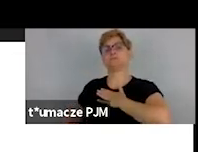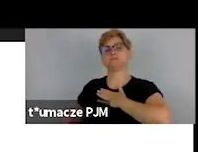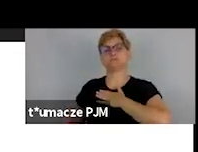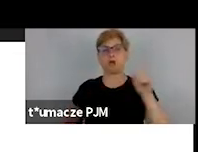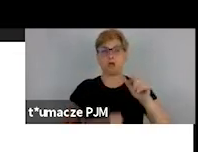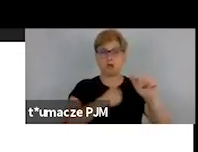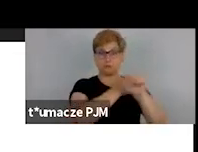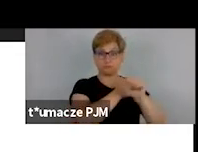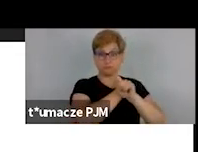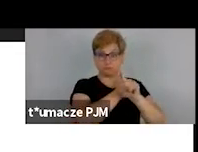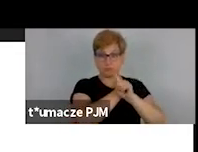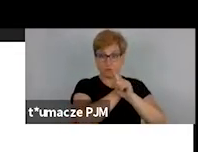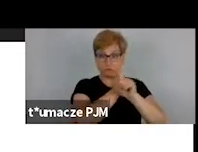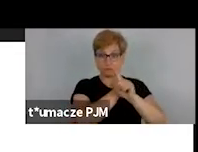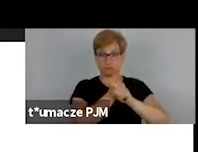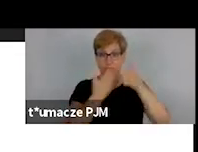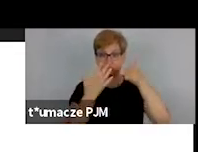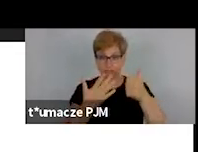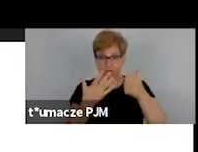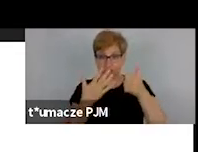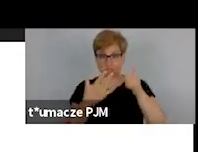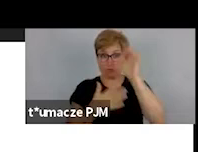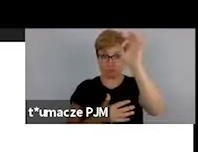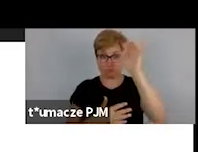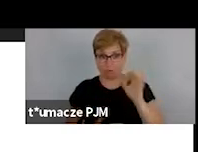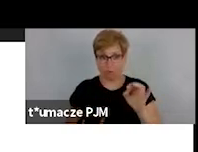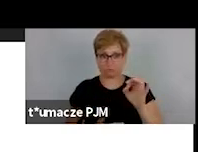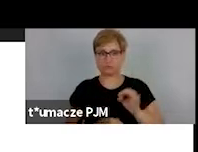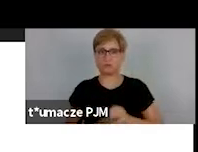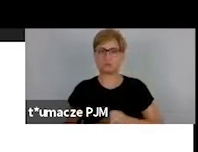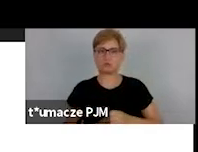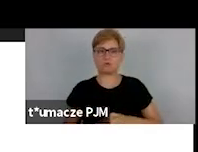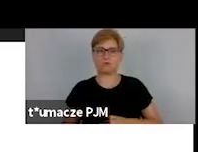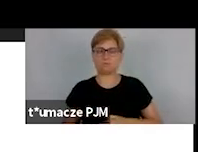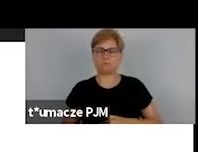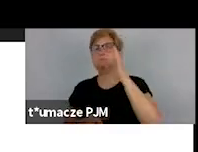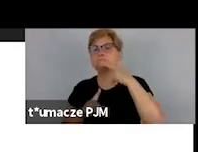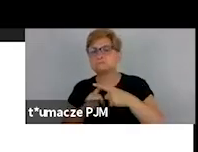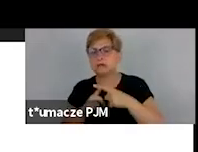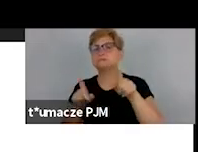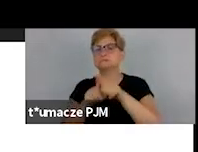for sex in the last year and their use of violence. So next slide.